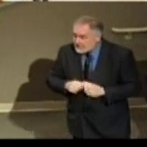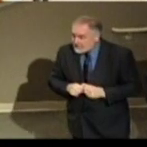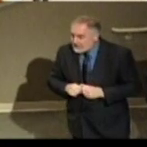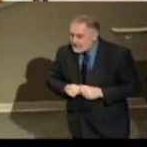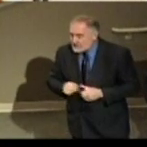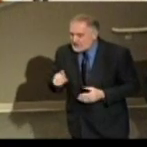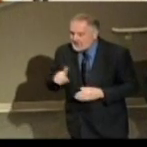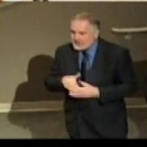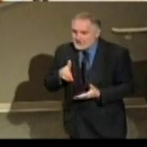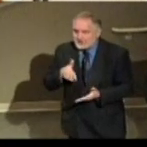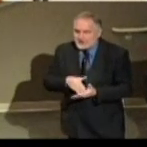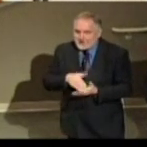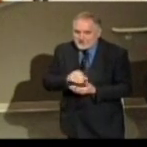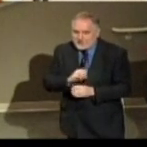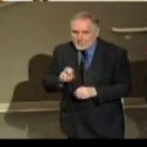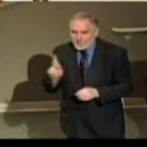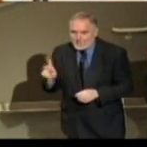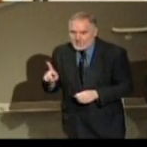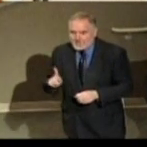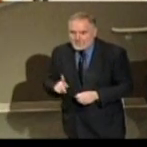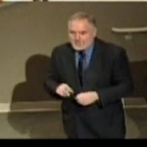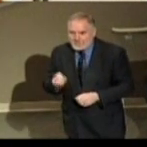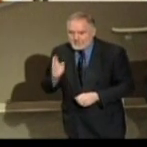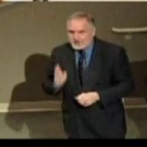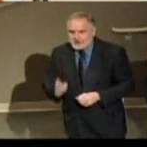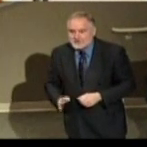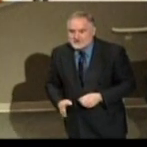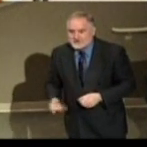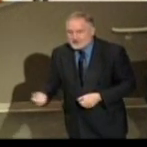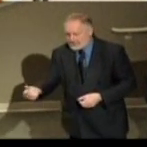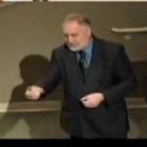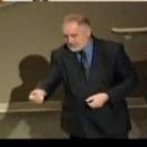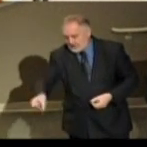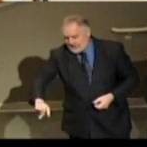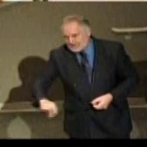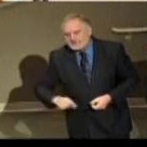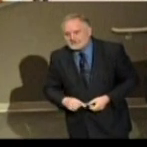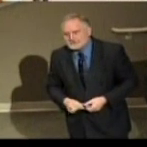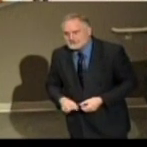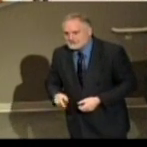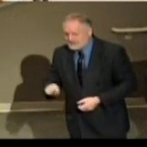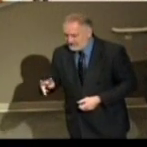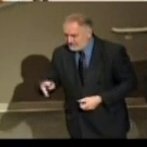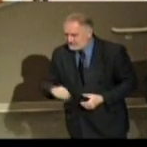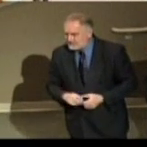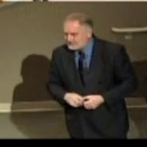In the middle of nowhere, the host pastor got up and turned it off.